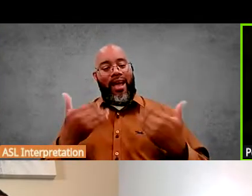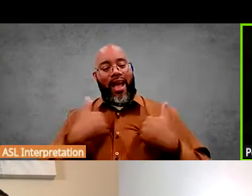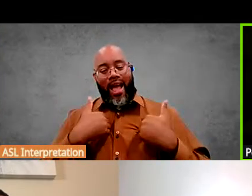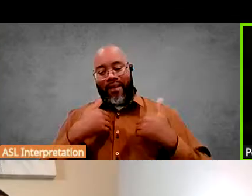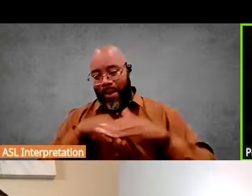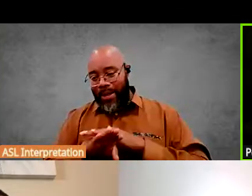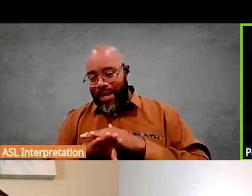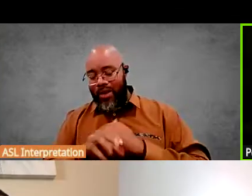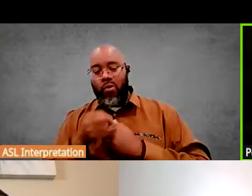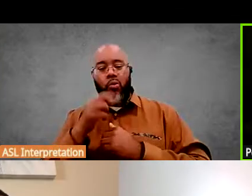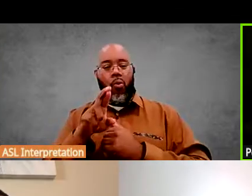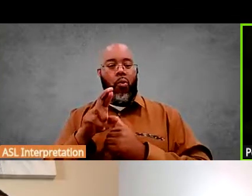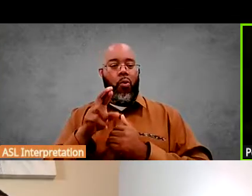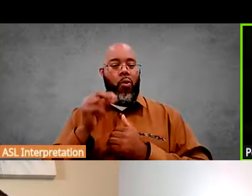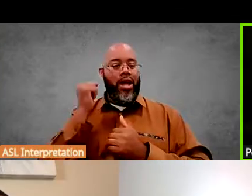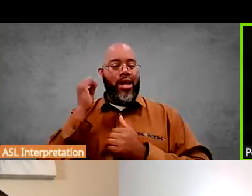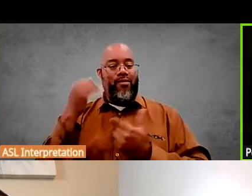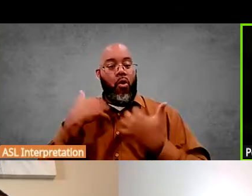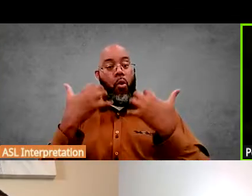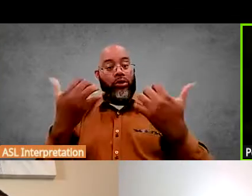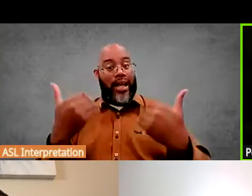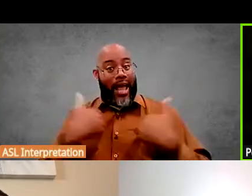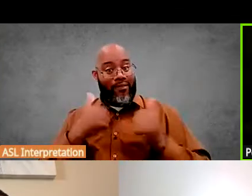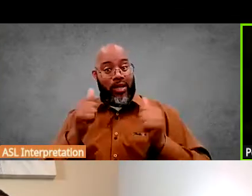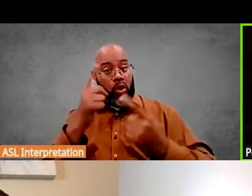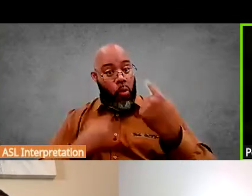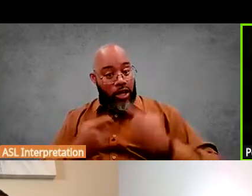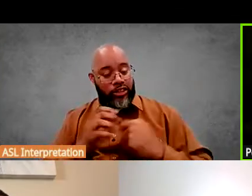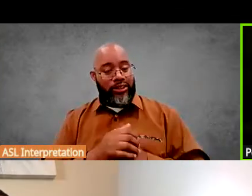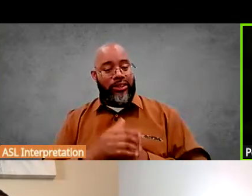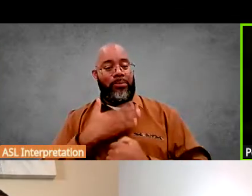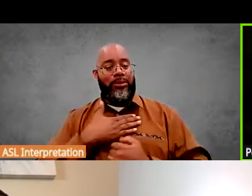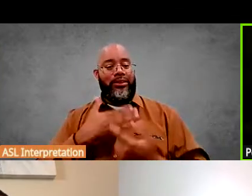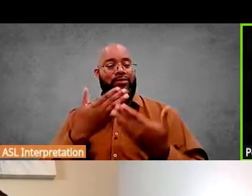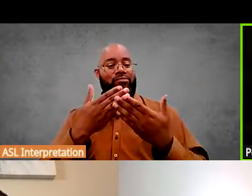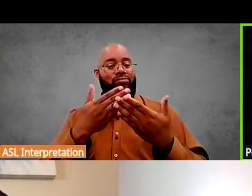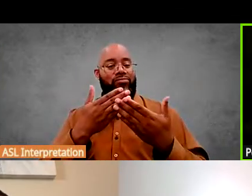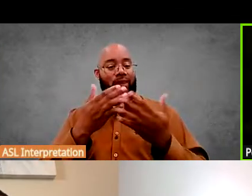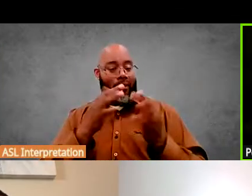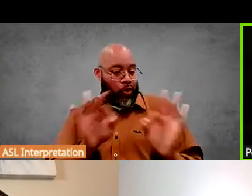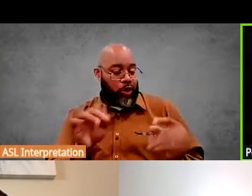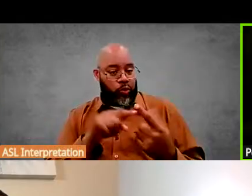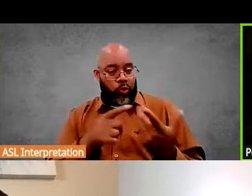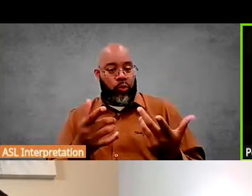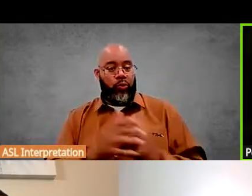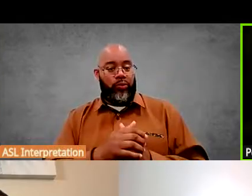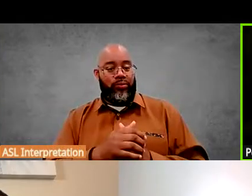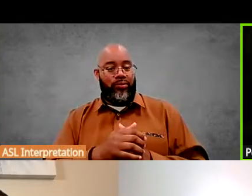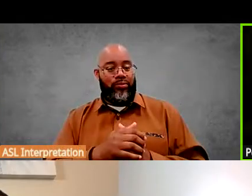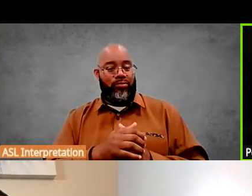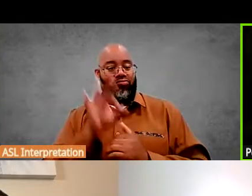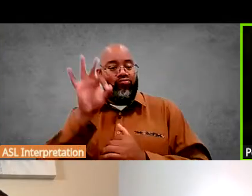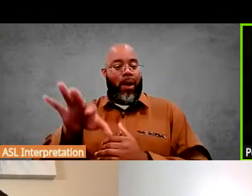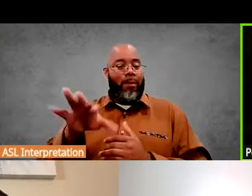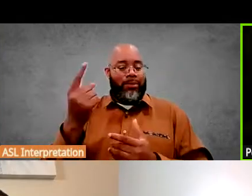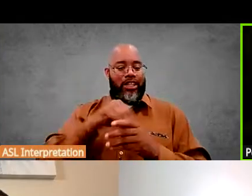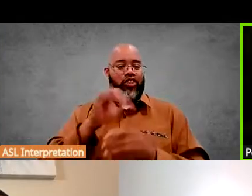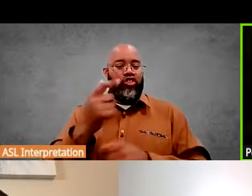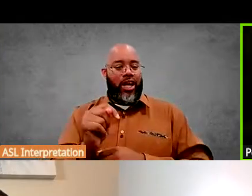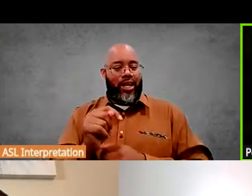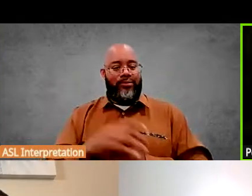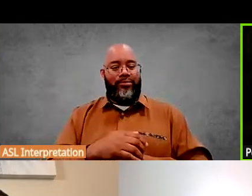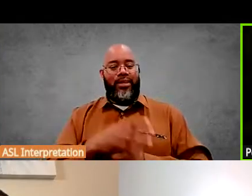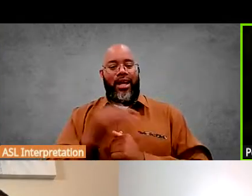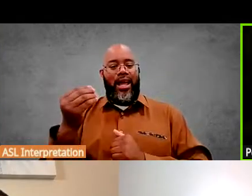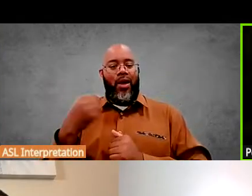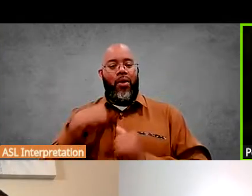in, or if our audience, if you have any questions, please be free to drop something in the chat and